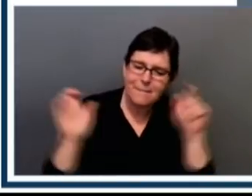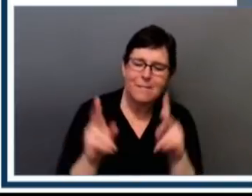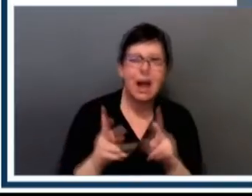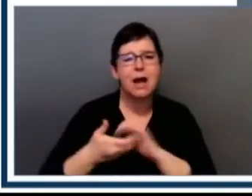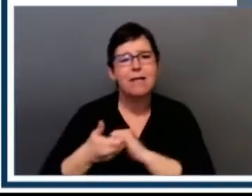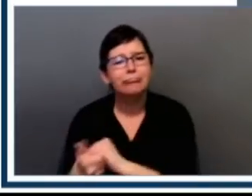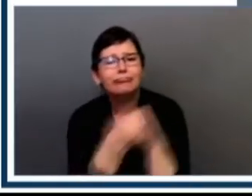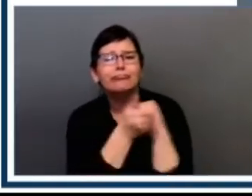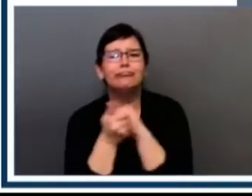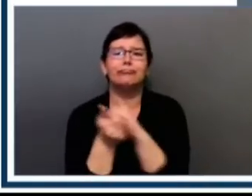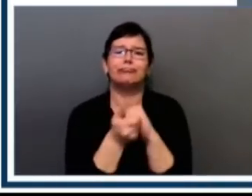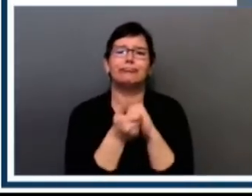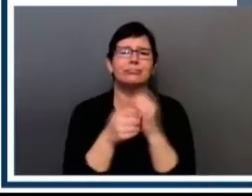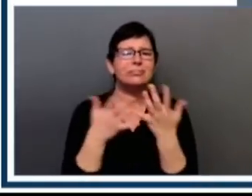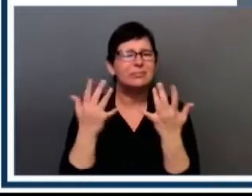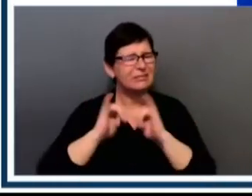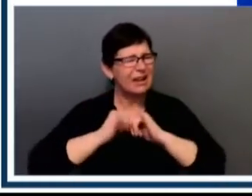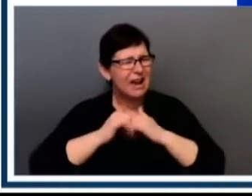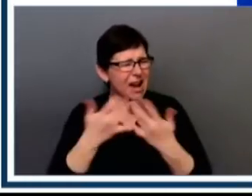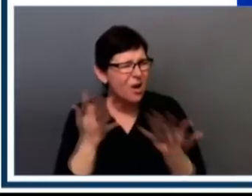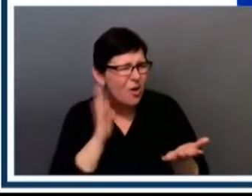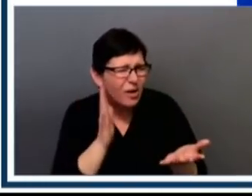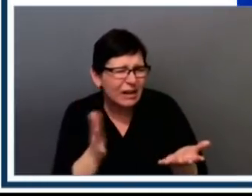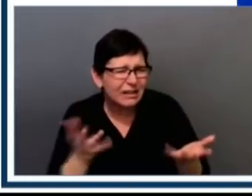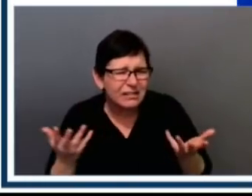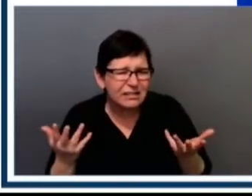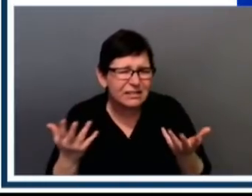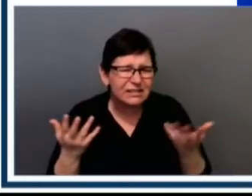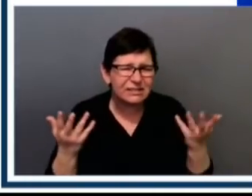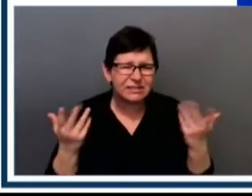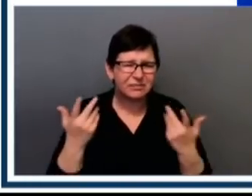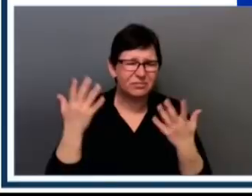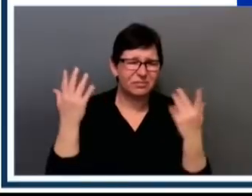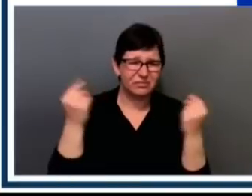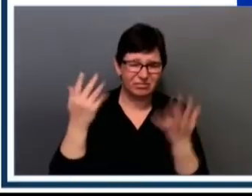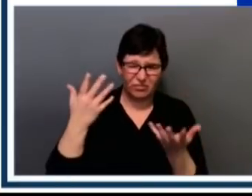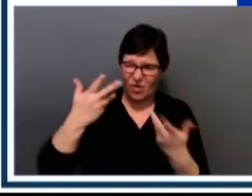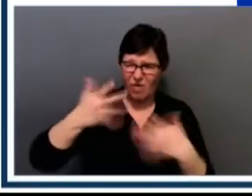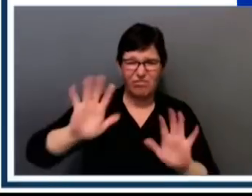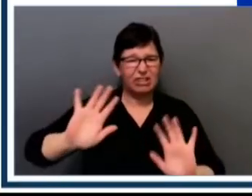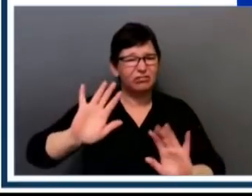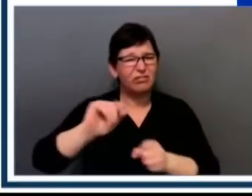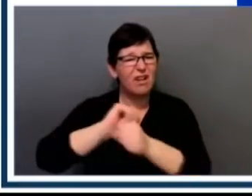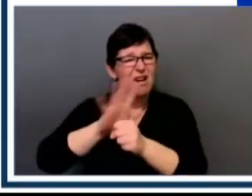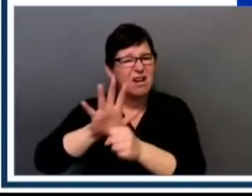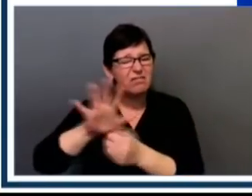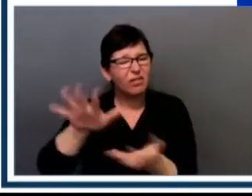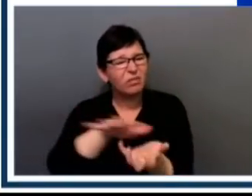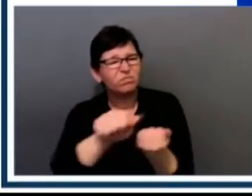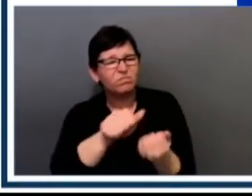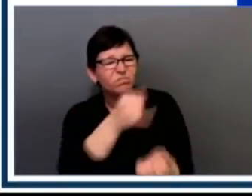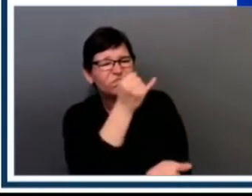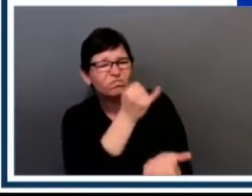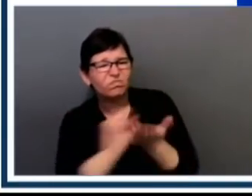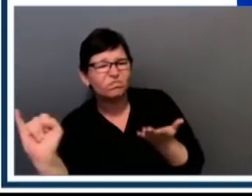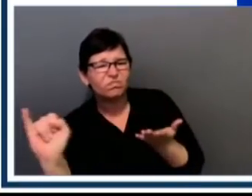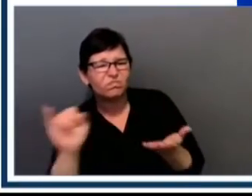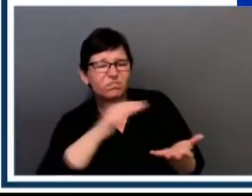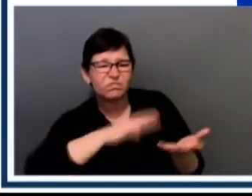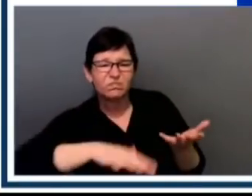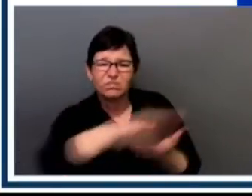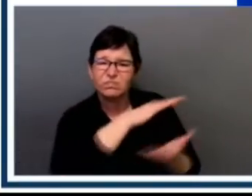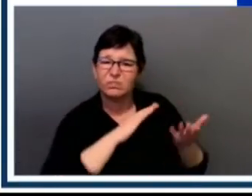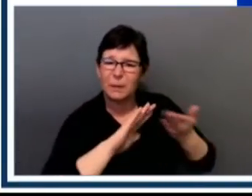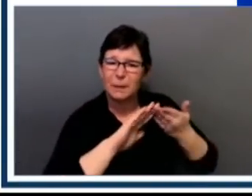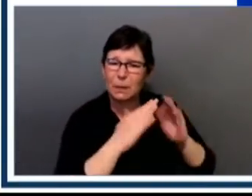guess, that have severely had a long-term impact? Thank you, Colin. It's an important question.